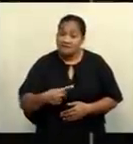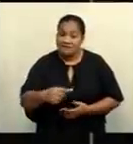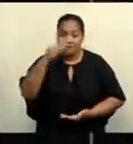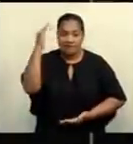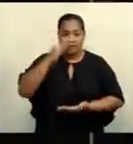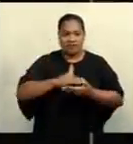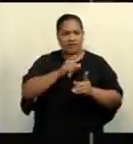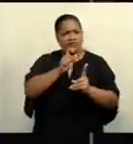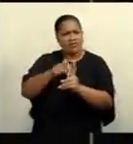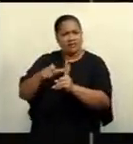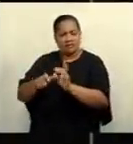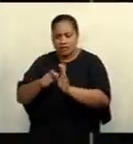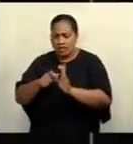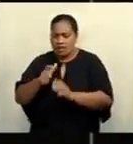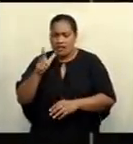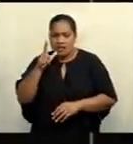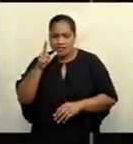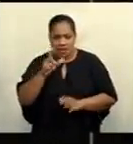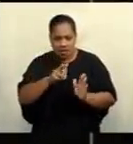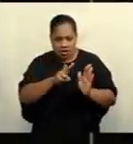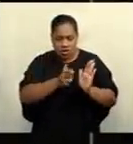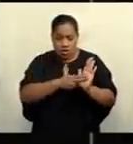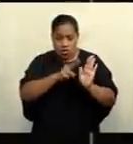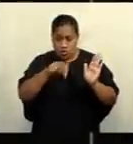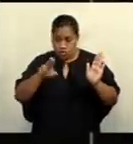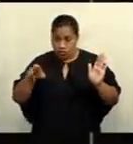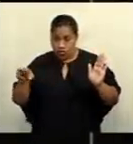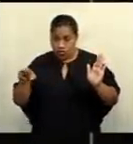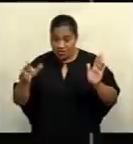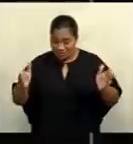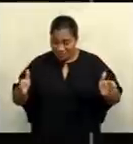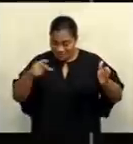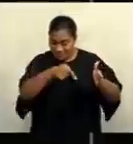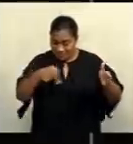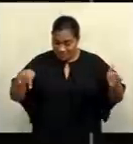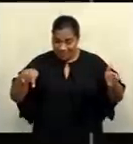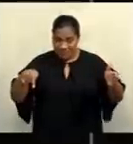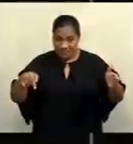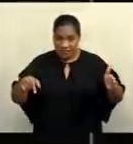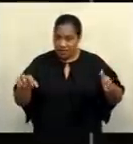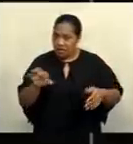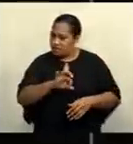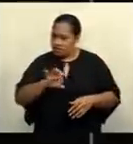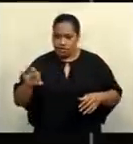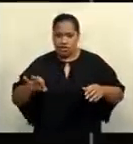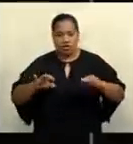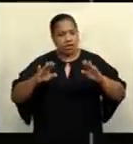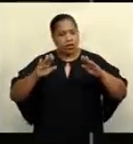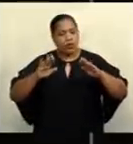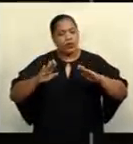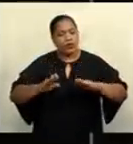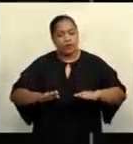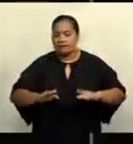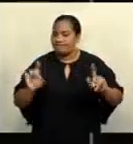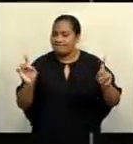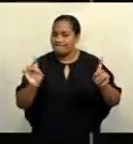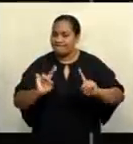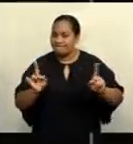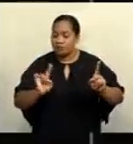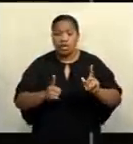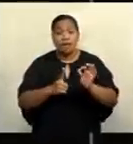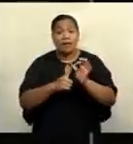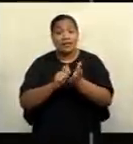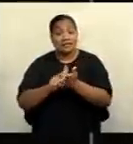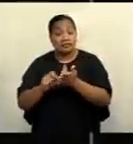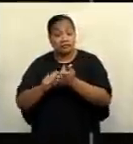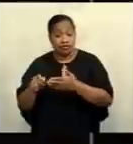the Laminosori containment zone is not a sign that the outbreak is on a downward trend. Permanent Secretary for Health Dr. James